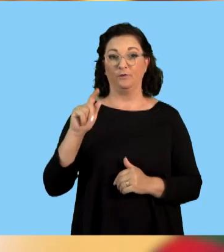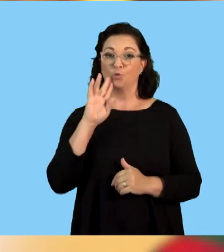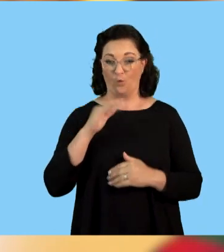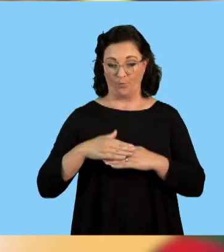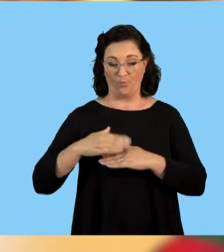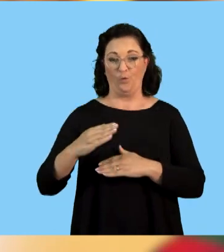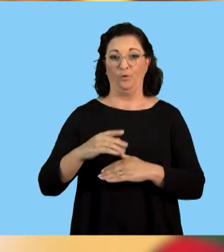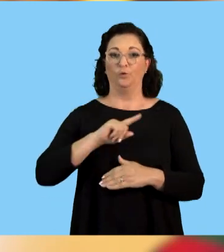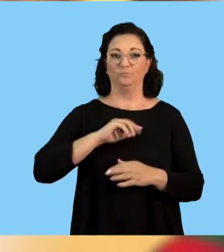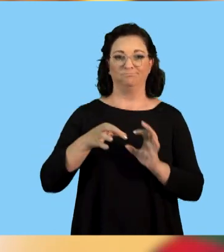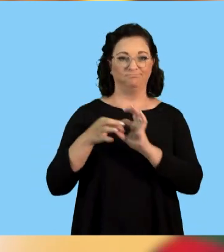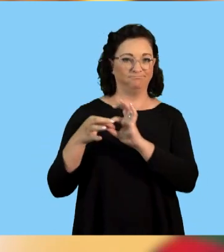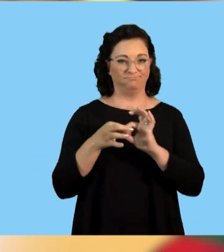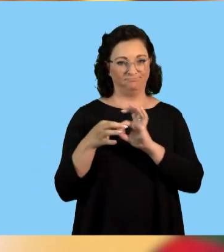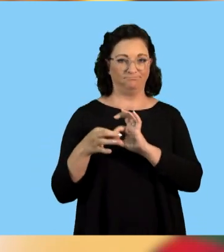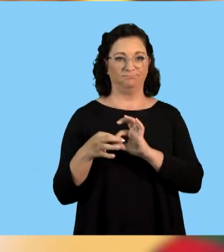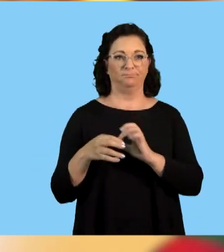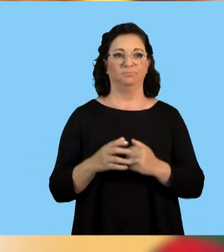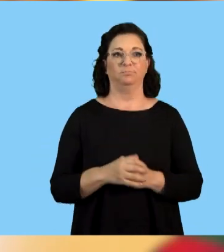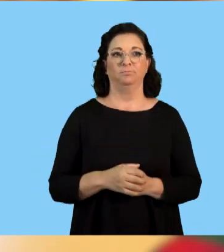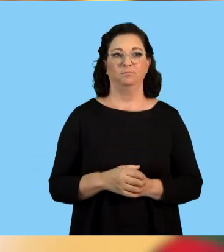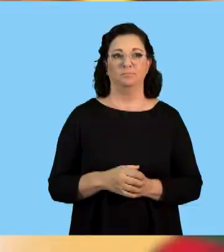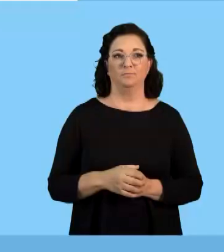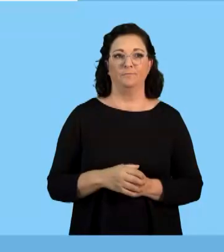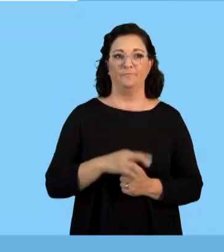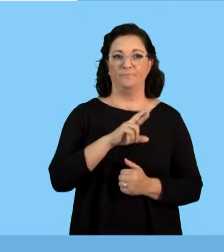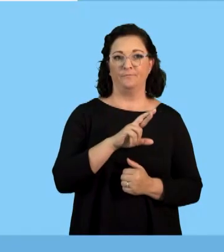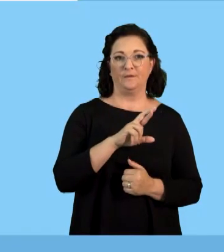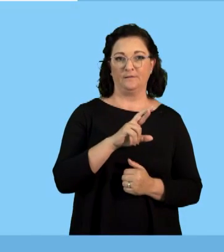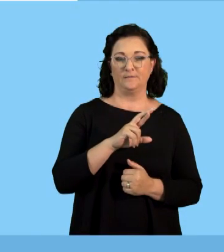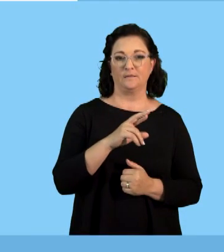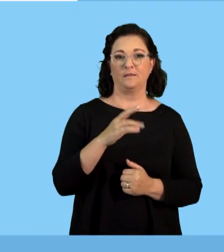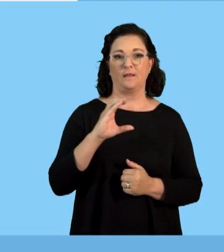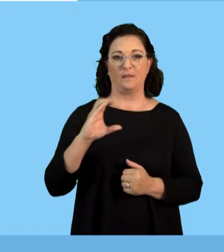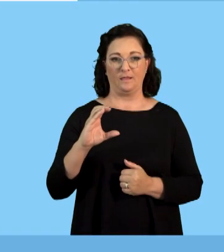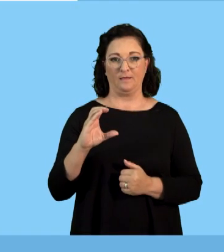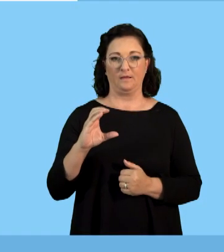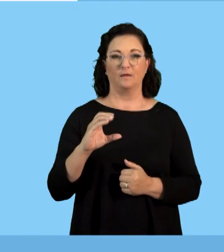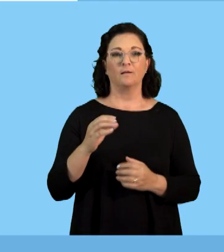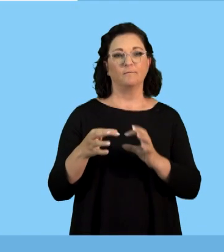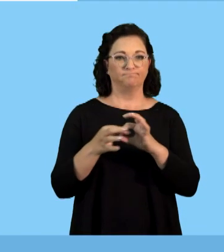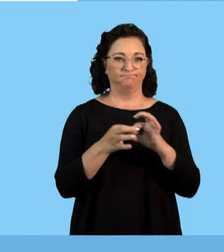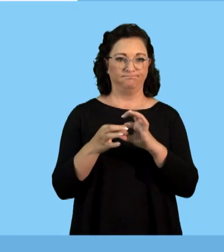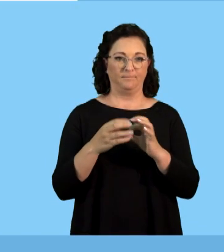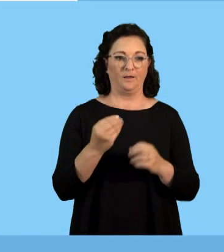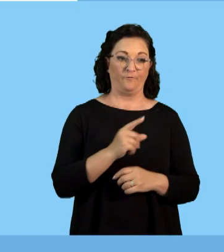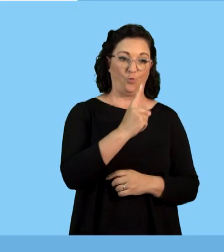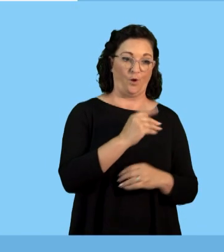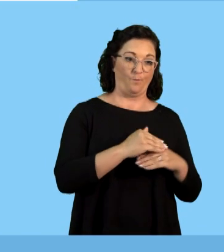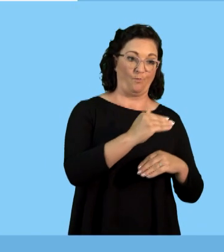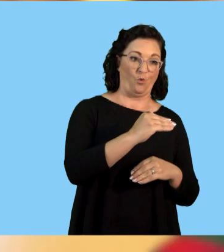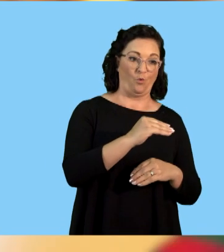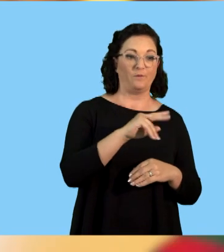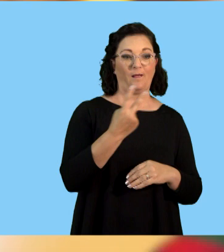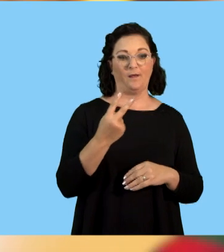increase, because the relationship between those two components, resistance and the current, they have that relationship that when